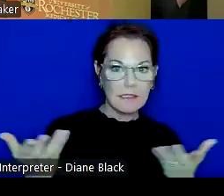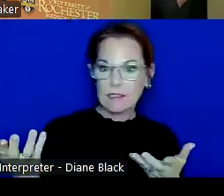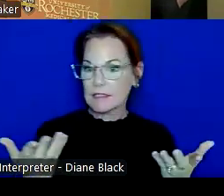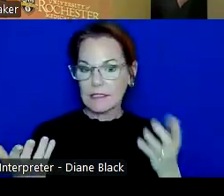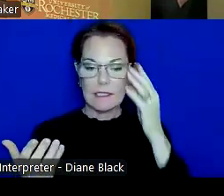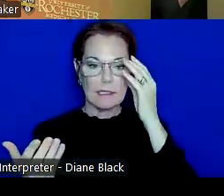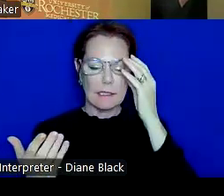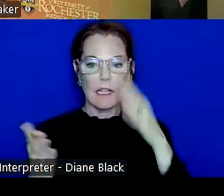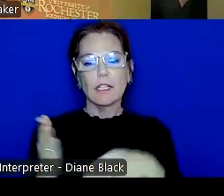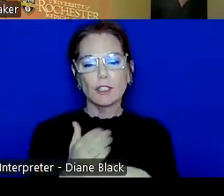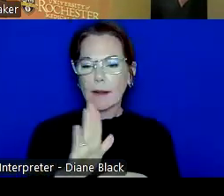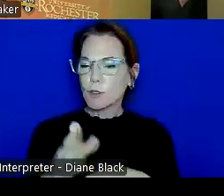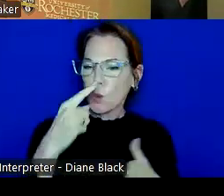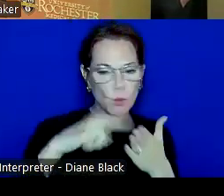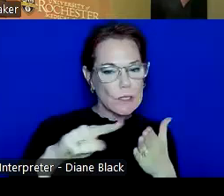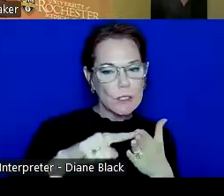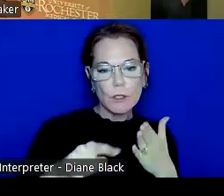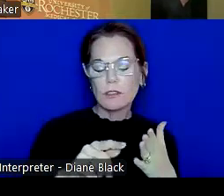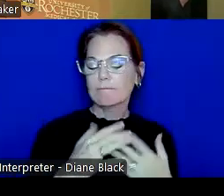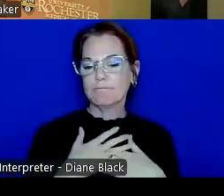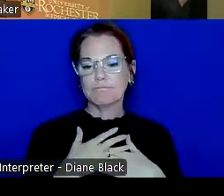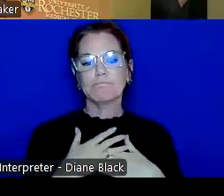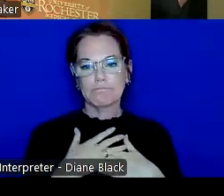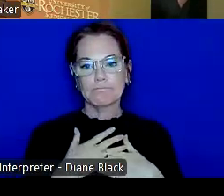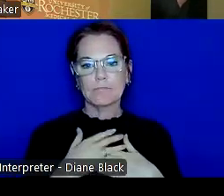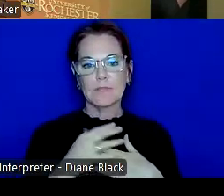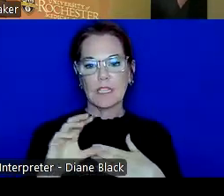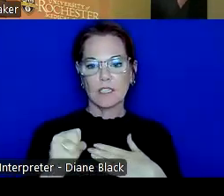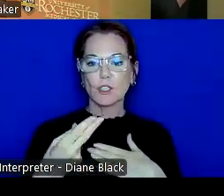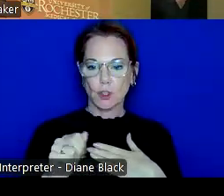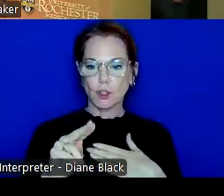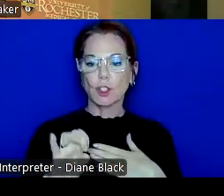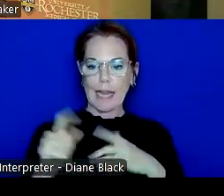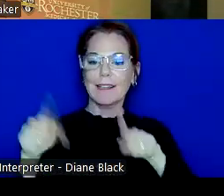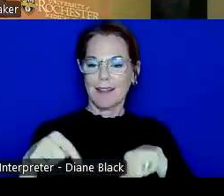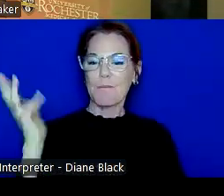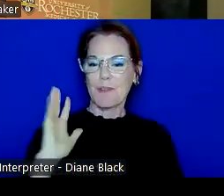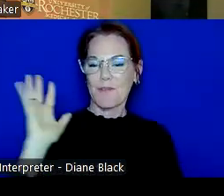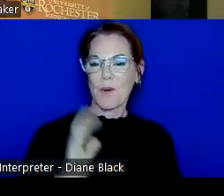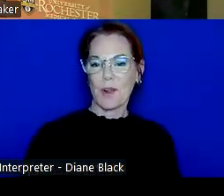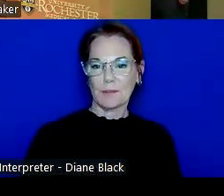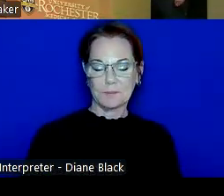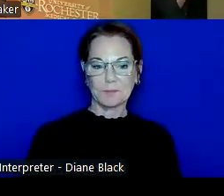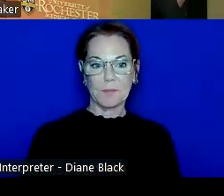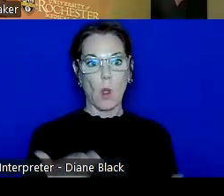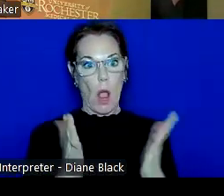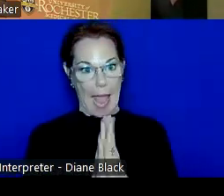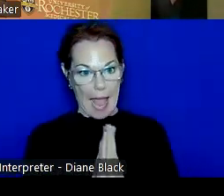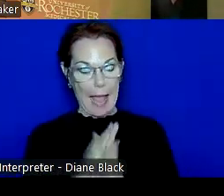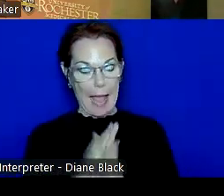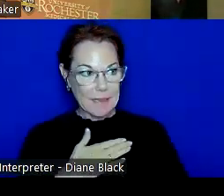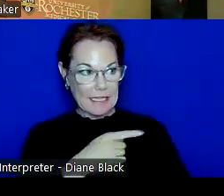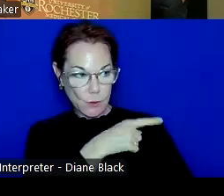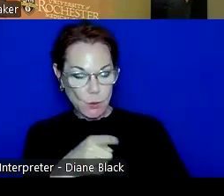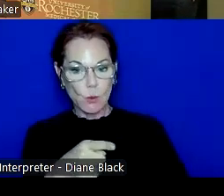and sharing of your research with us. Shane has been here before, so I would ask folks to go to our website